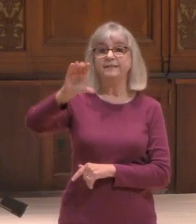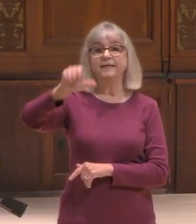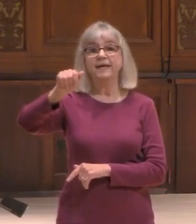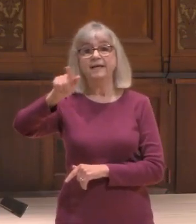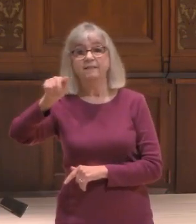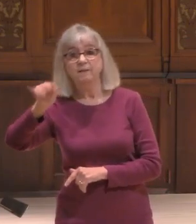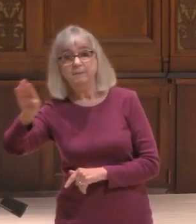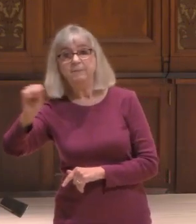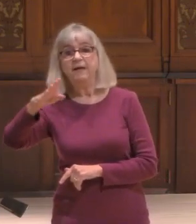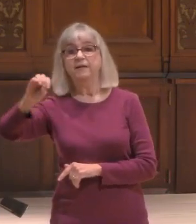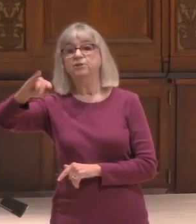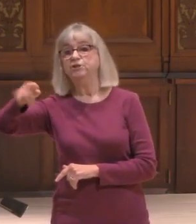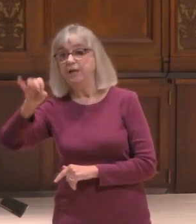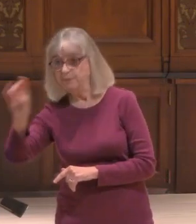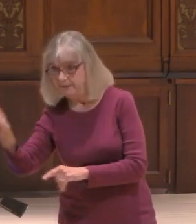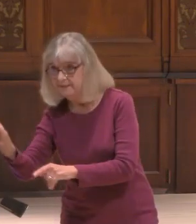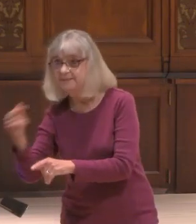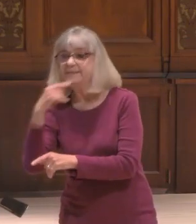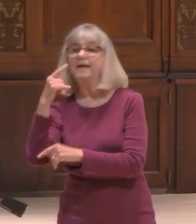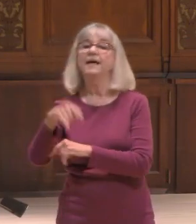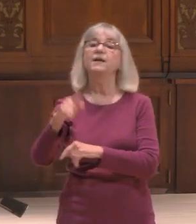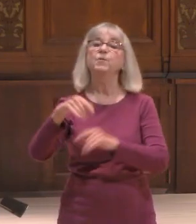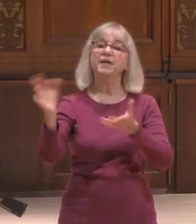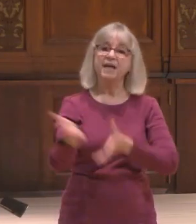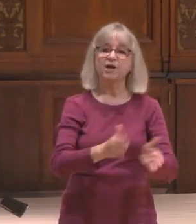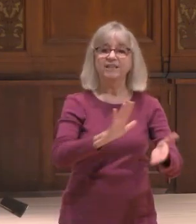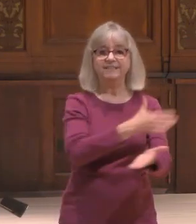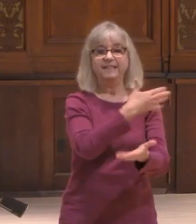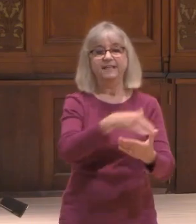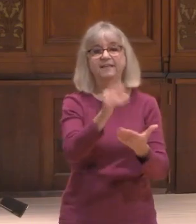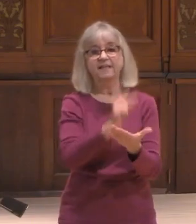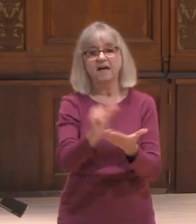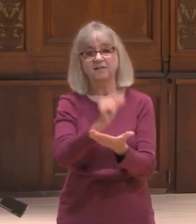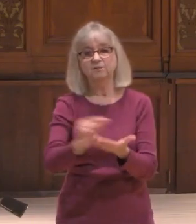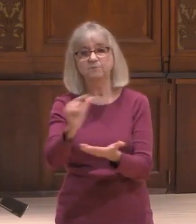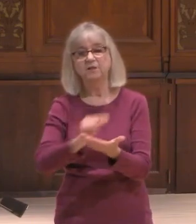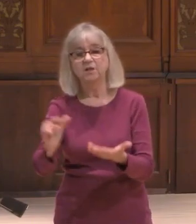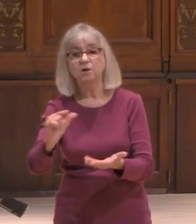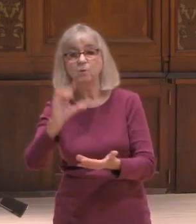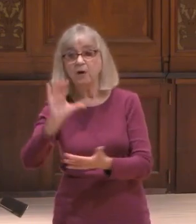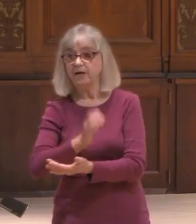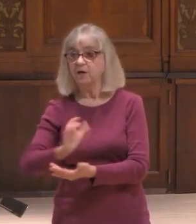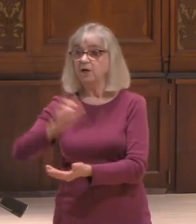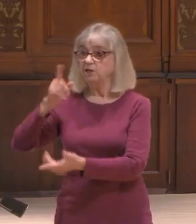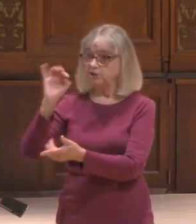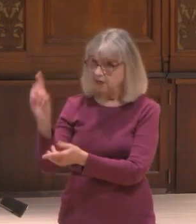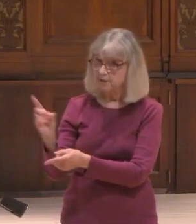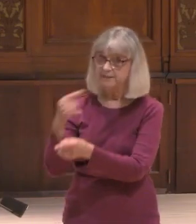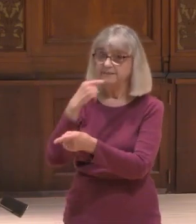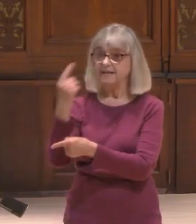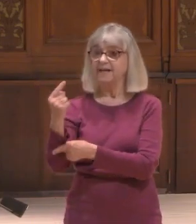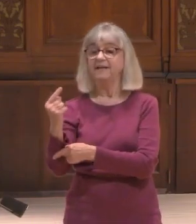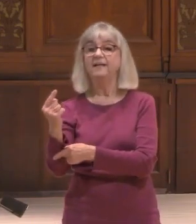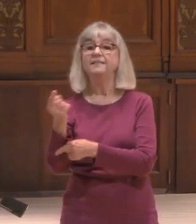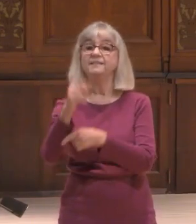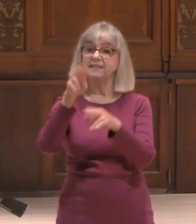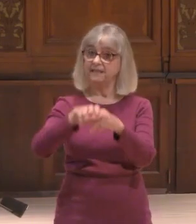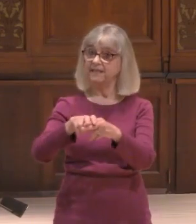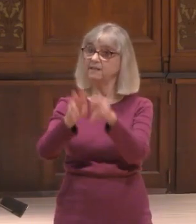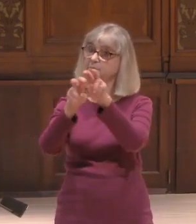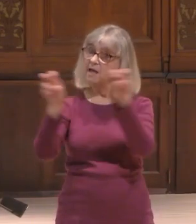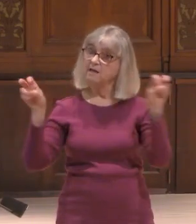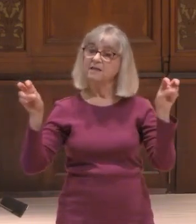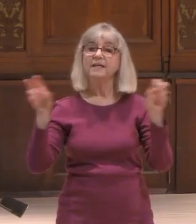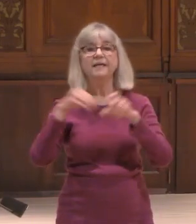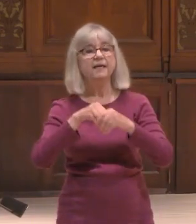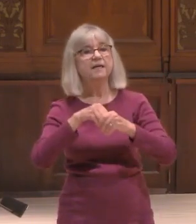the singing in the gospel choir." Jared went on to say, "Sitting down in the balcony in 2011, thinking